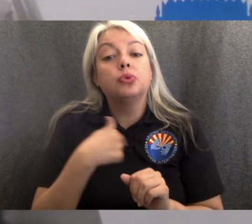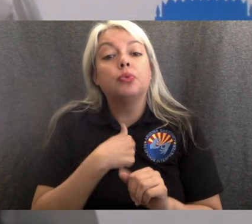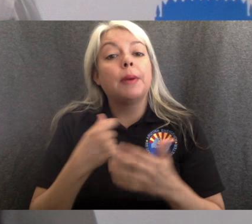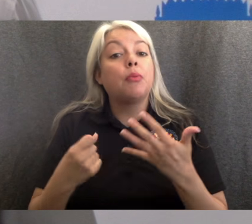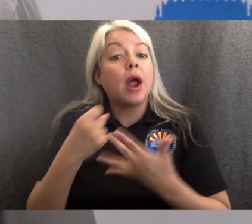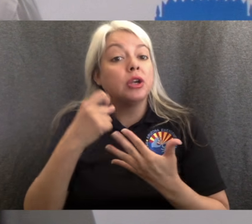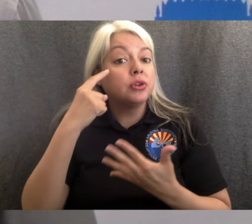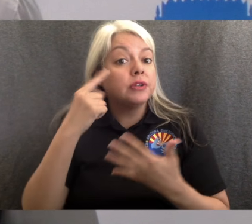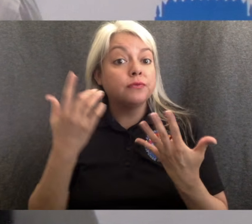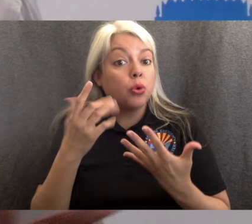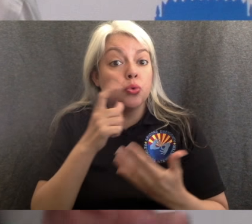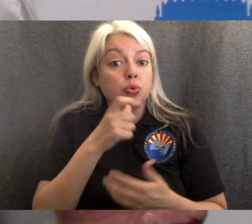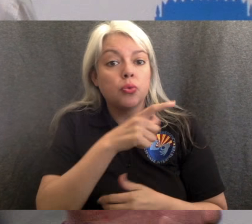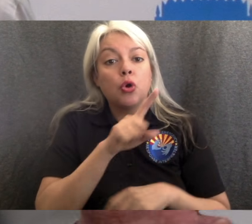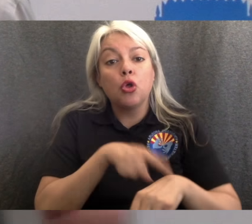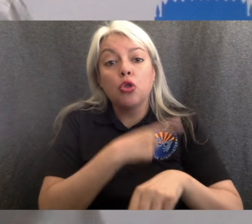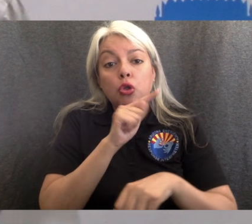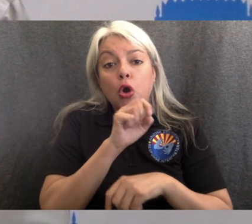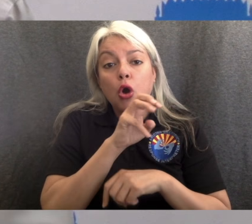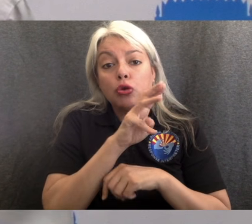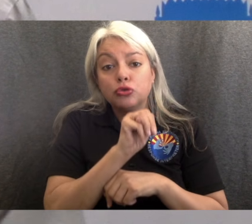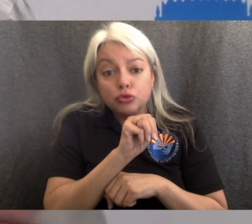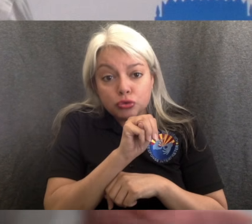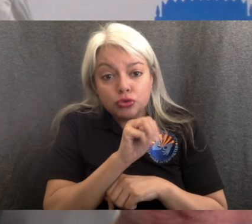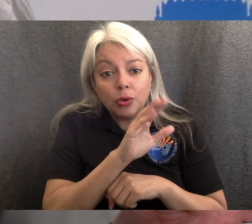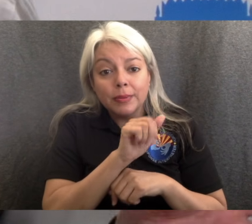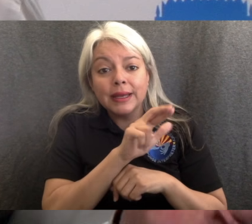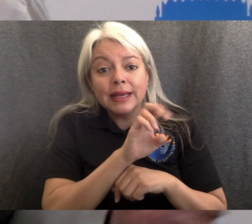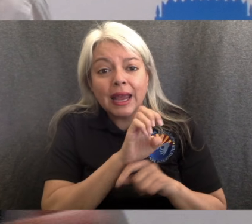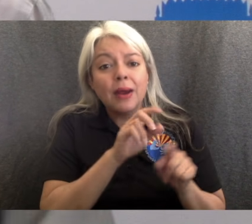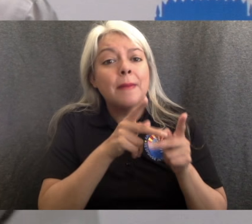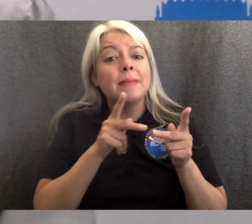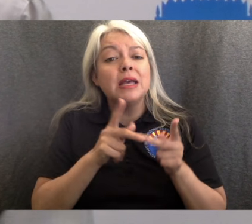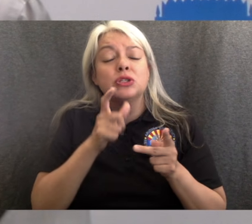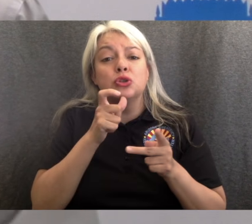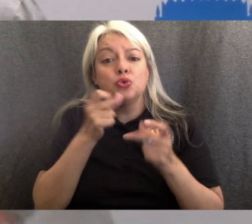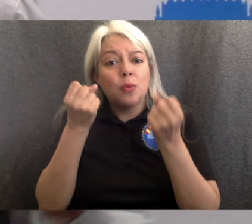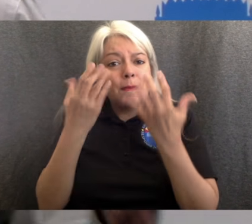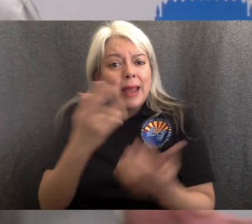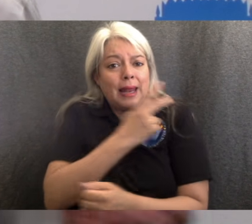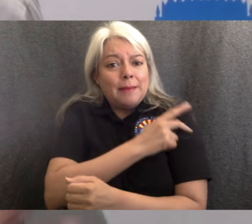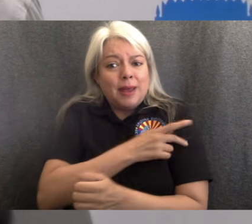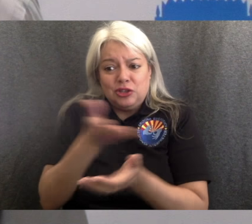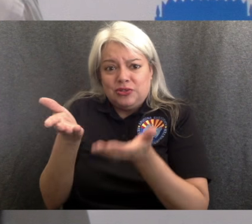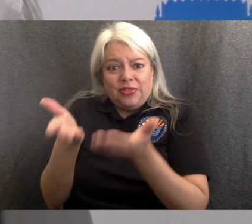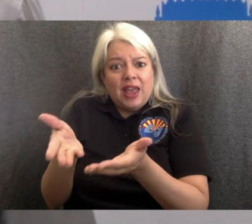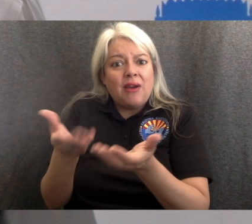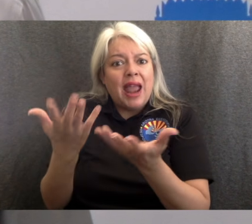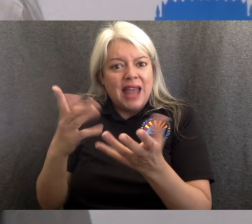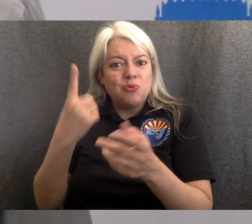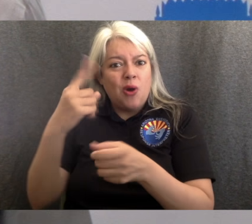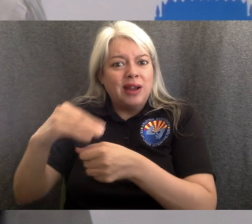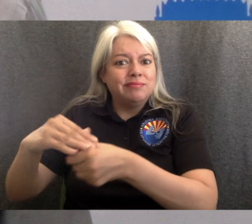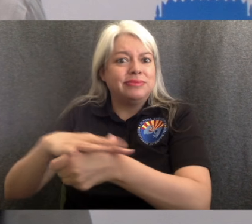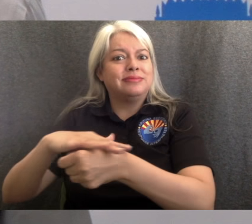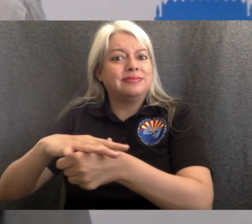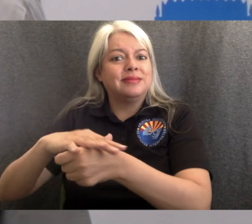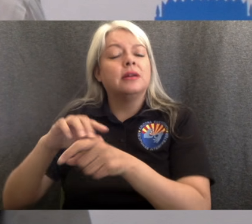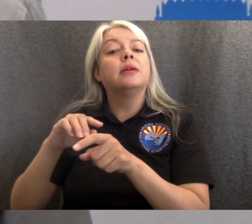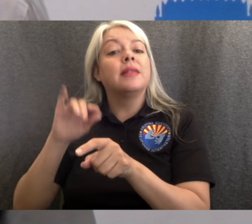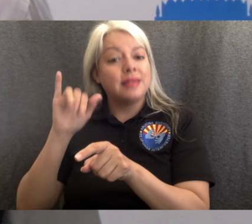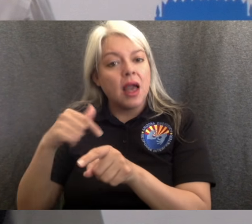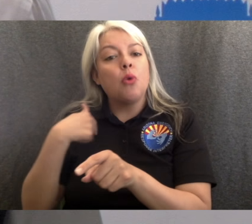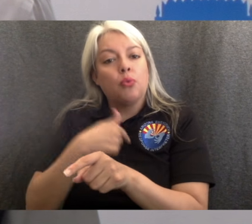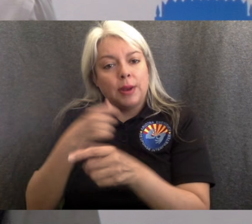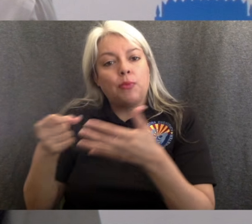long-term care facilities and other congregate facilities where there are outbreaks. Others will prioritize test kits as they see